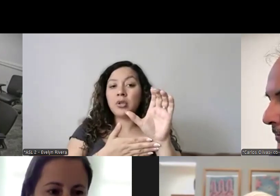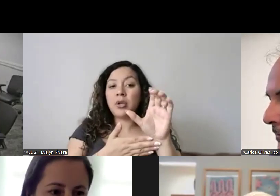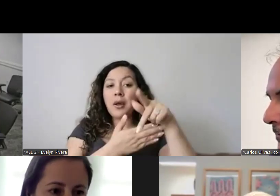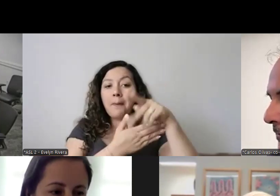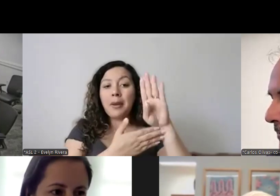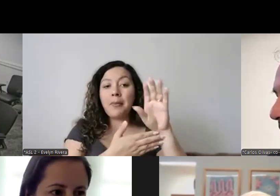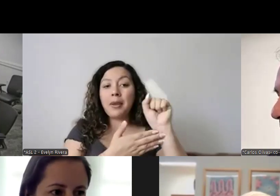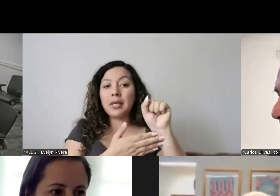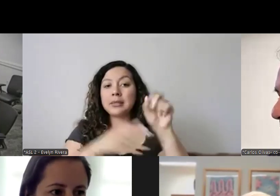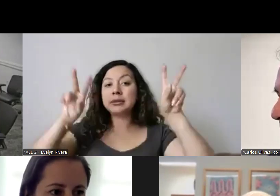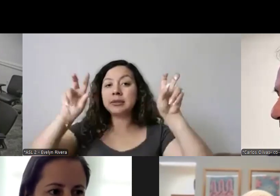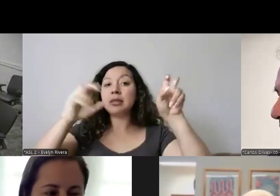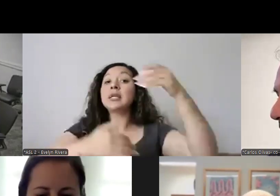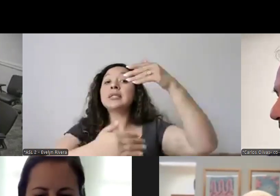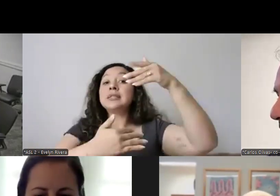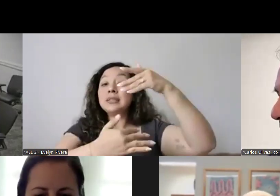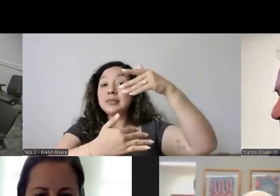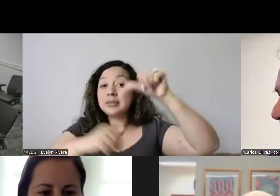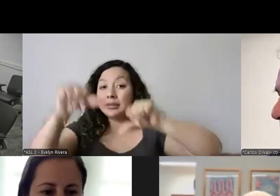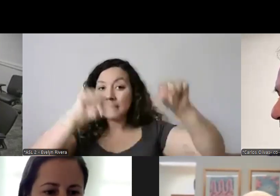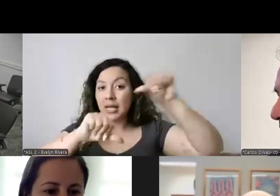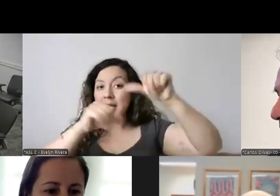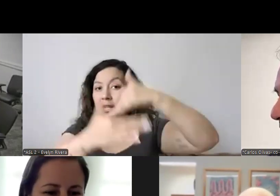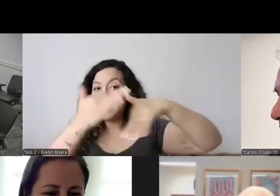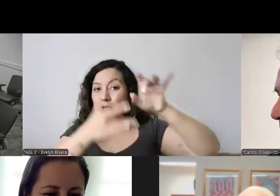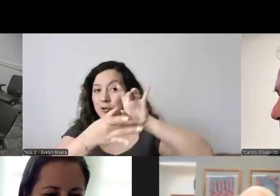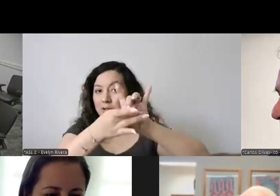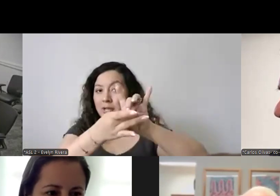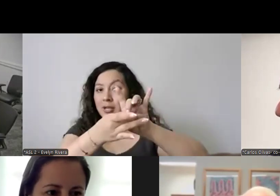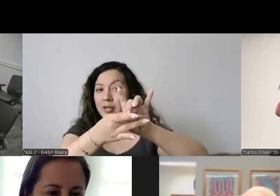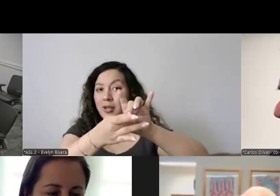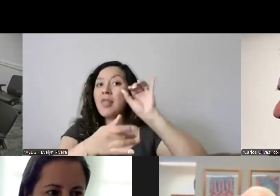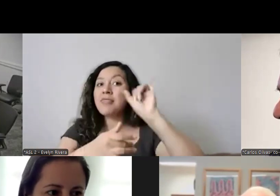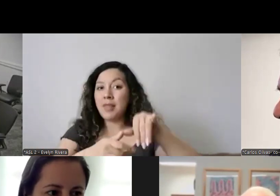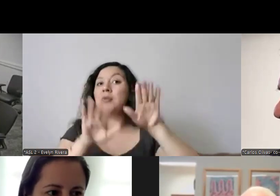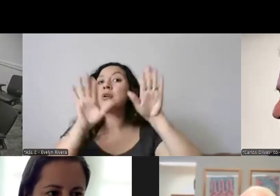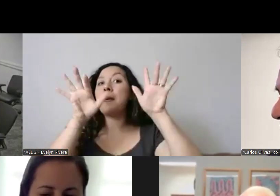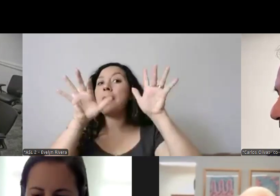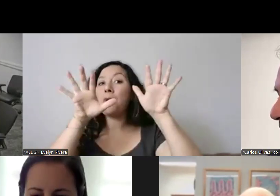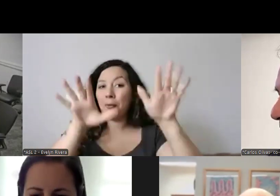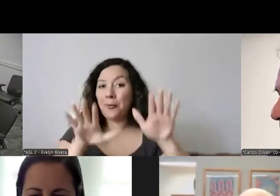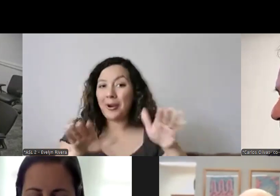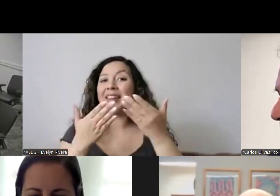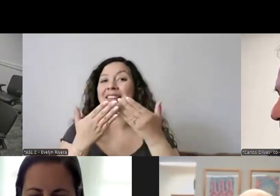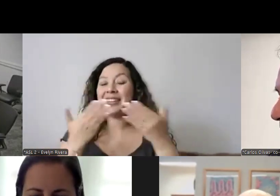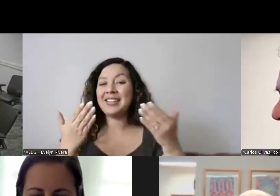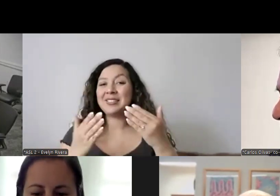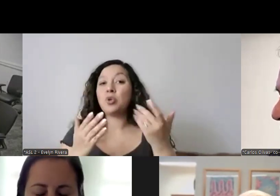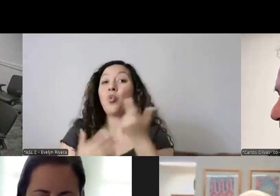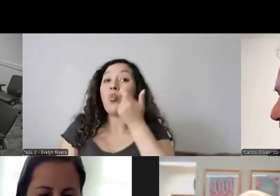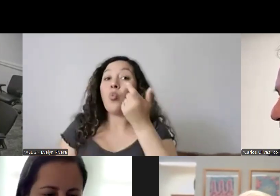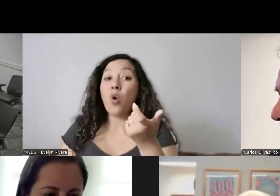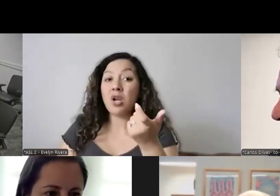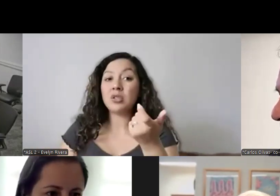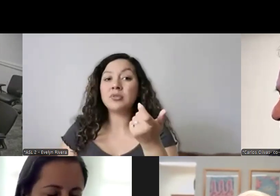science of social connection. So that should be coming out, and that would be a great thing to show. There's a panel